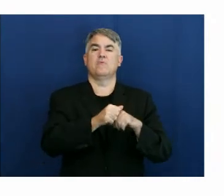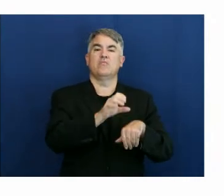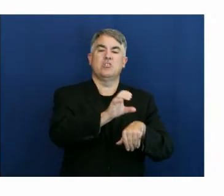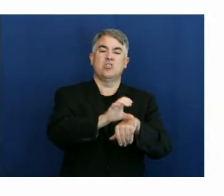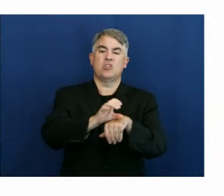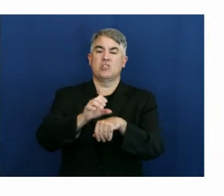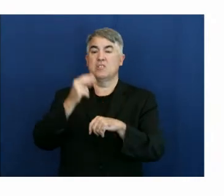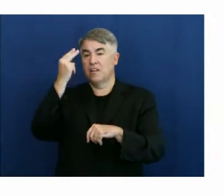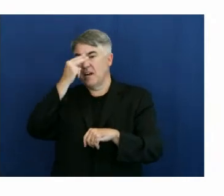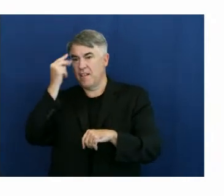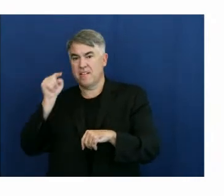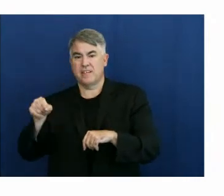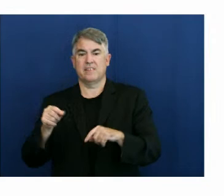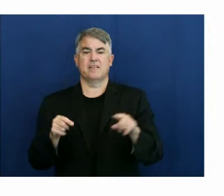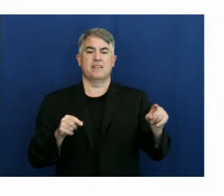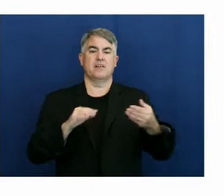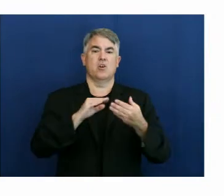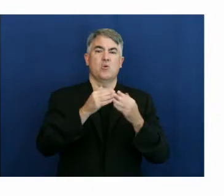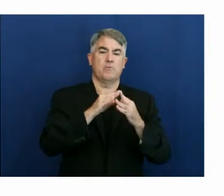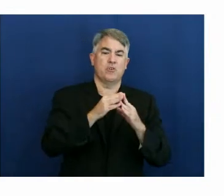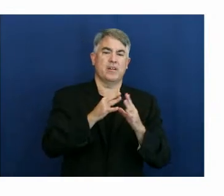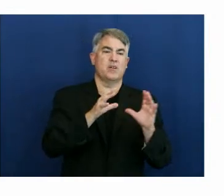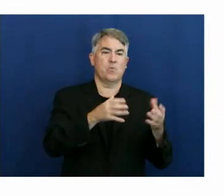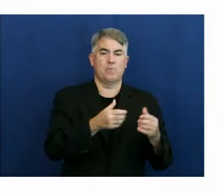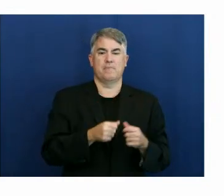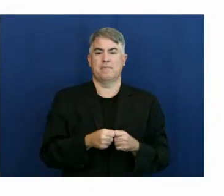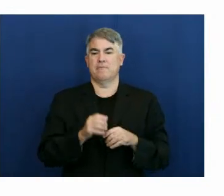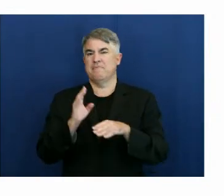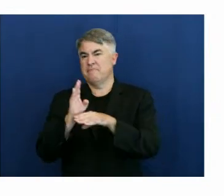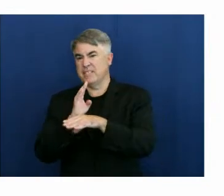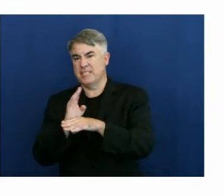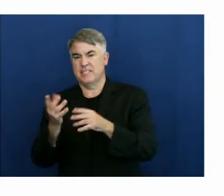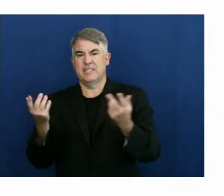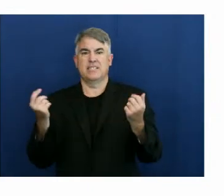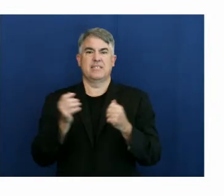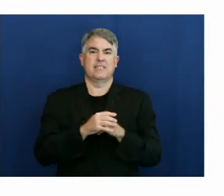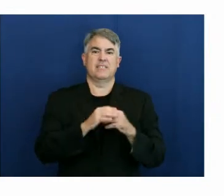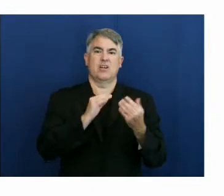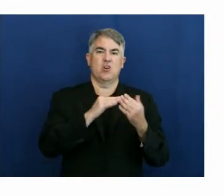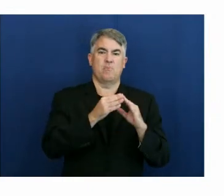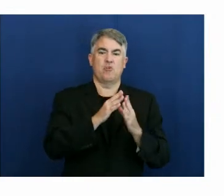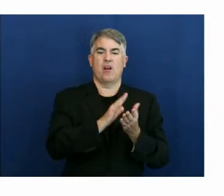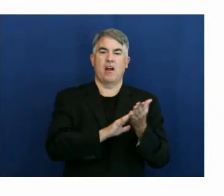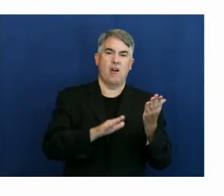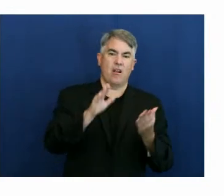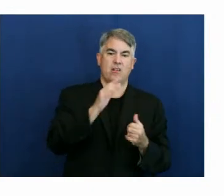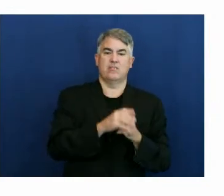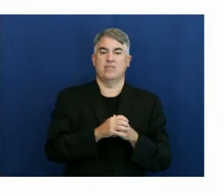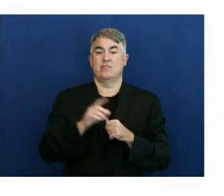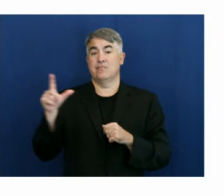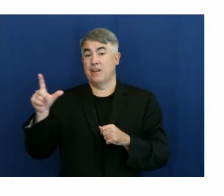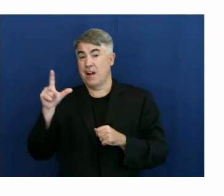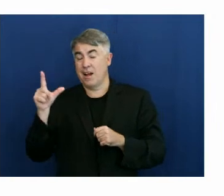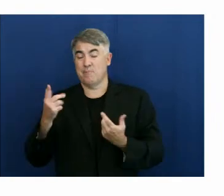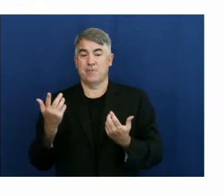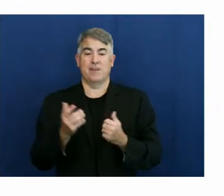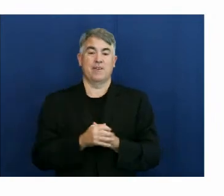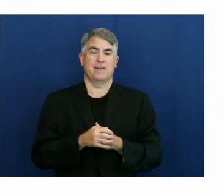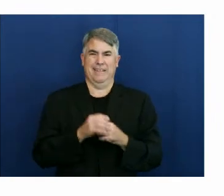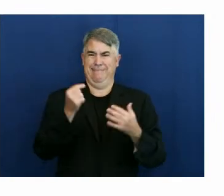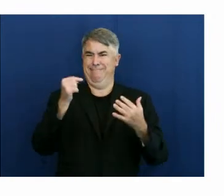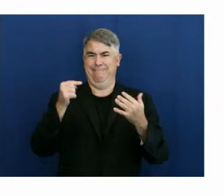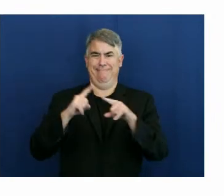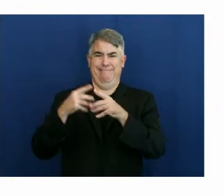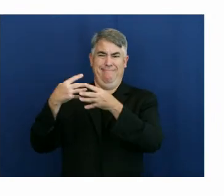institutions, community groups, businesses, the consulate, community colleges, libraries. Again, we're doing everything